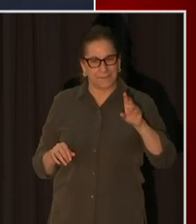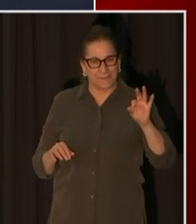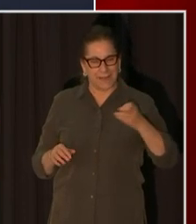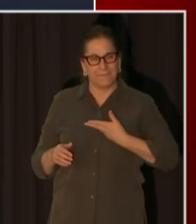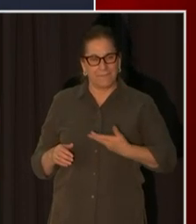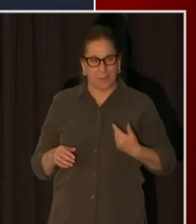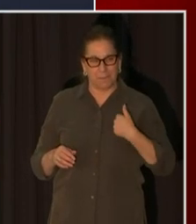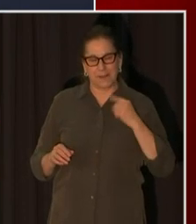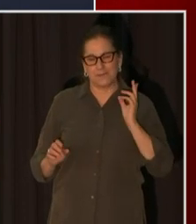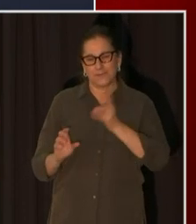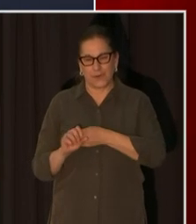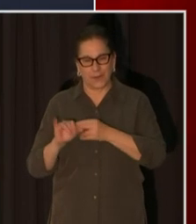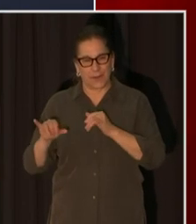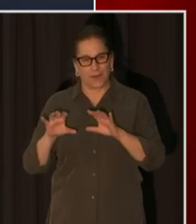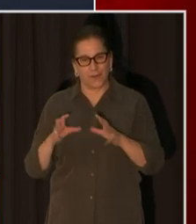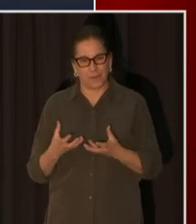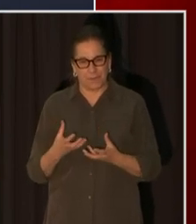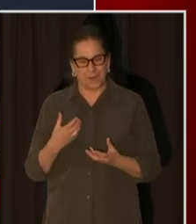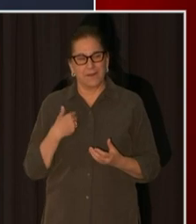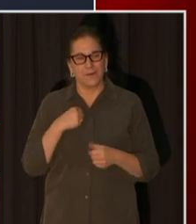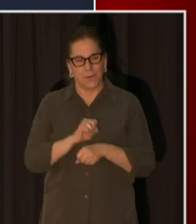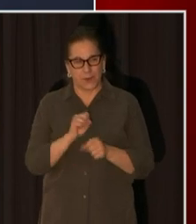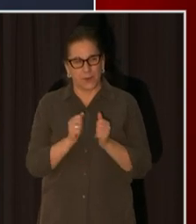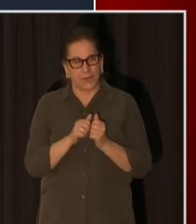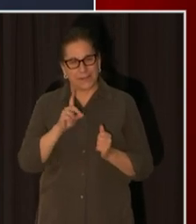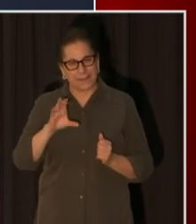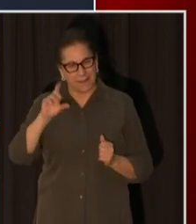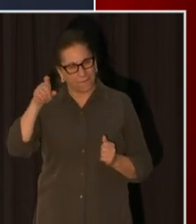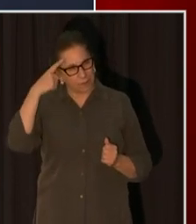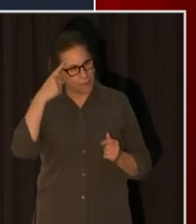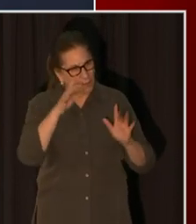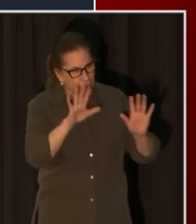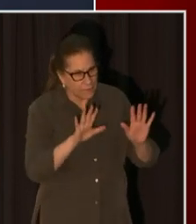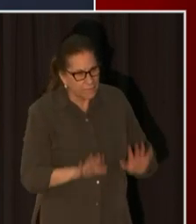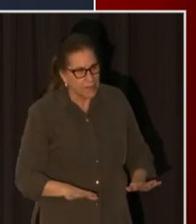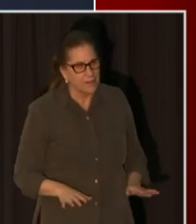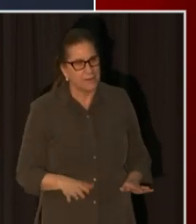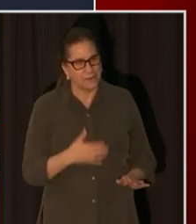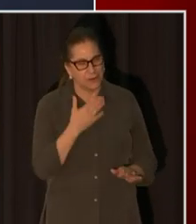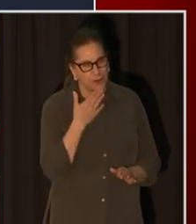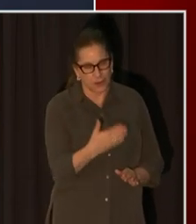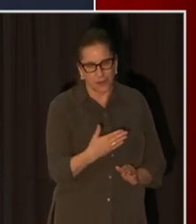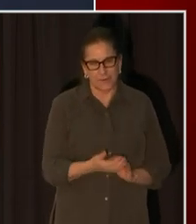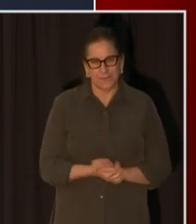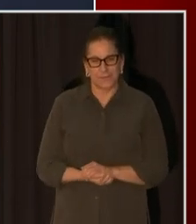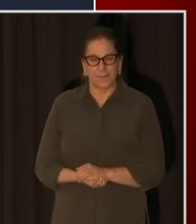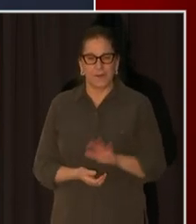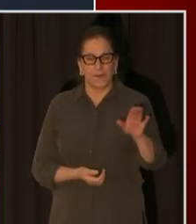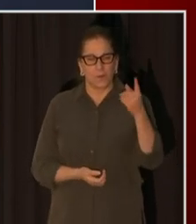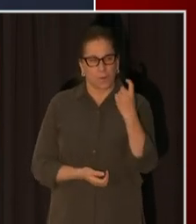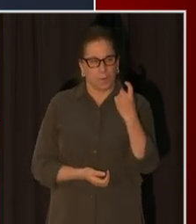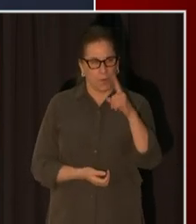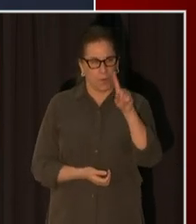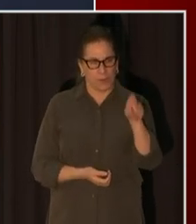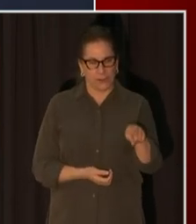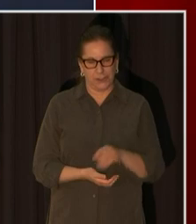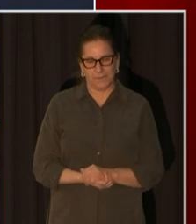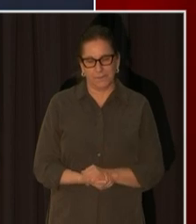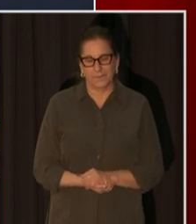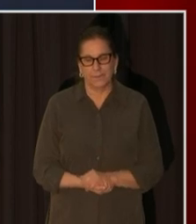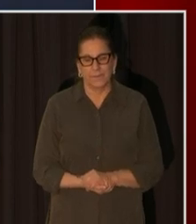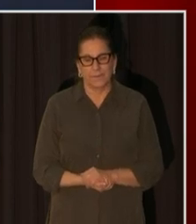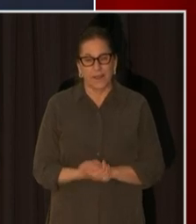payments to CBE contractors. So it's two things that I know the Director Whitfield is looking into, and I hope as you